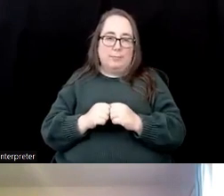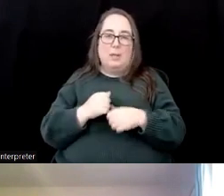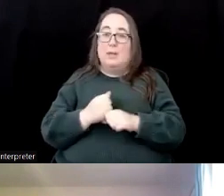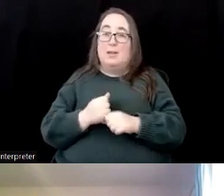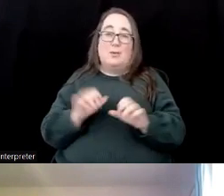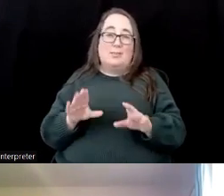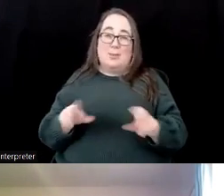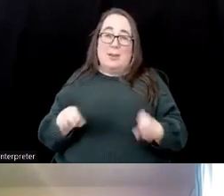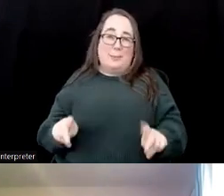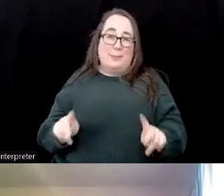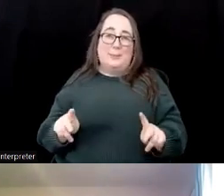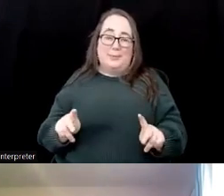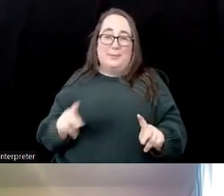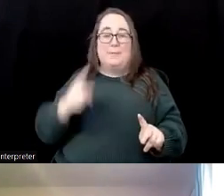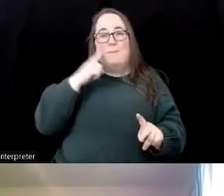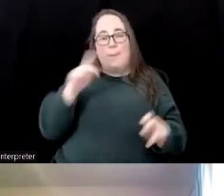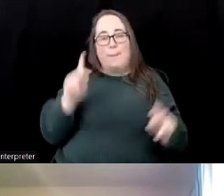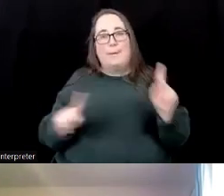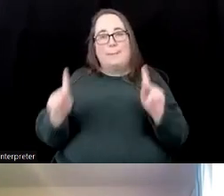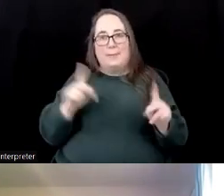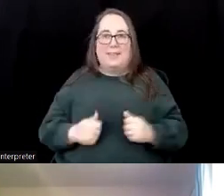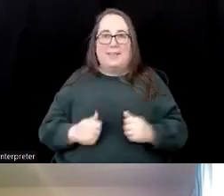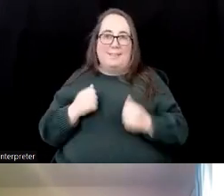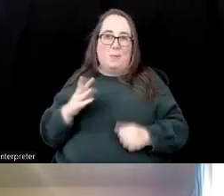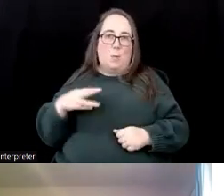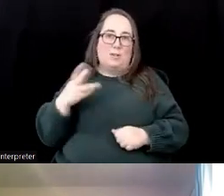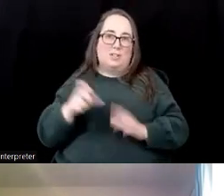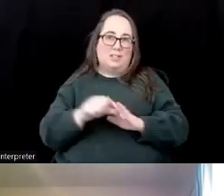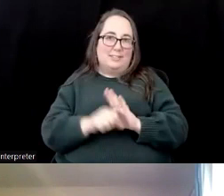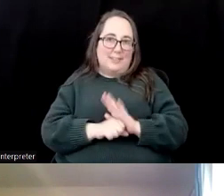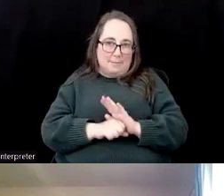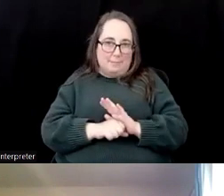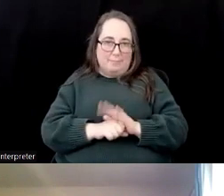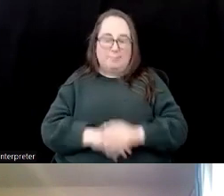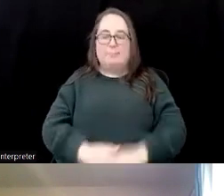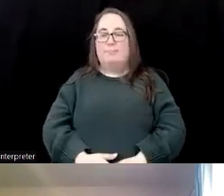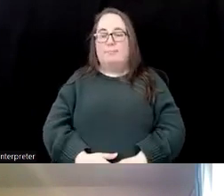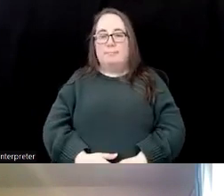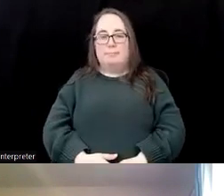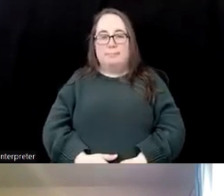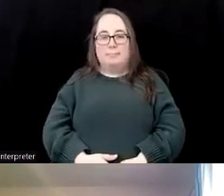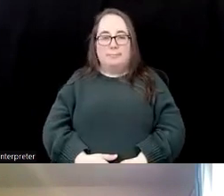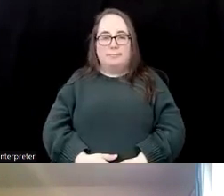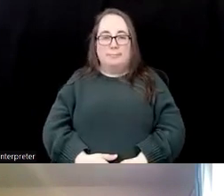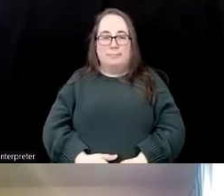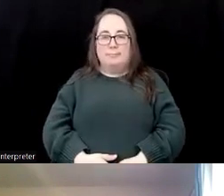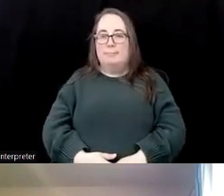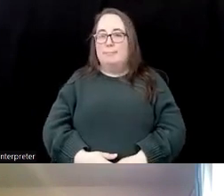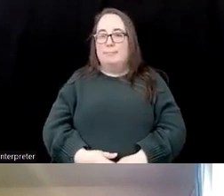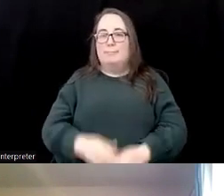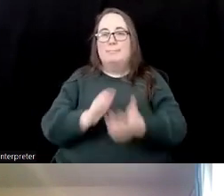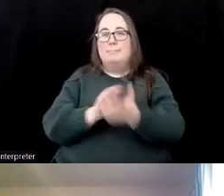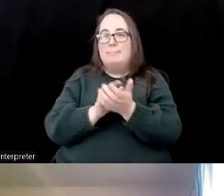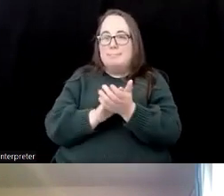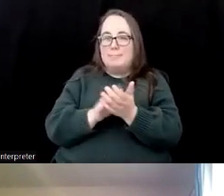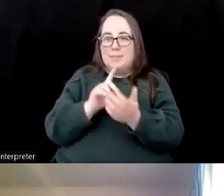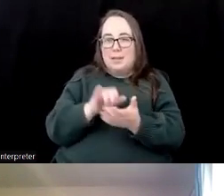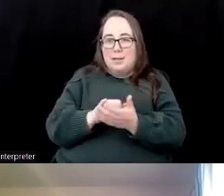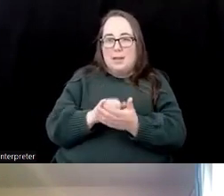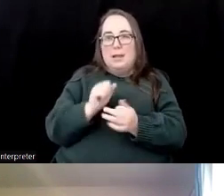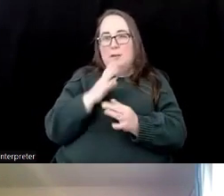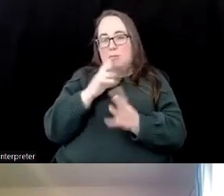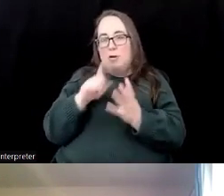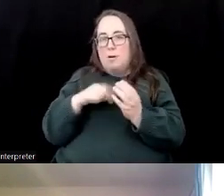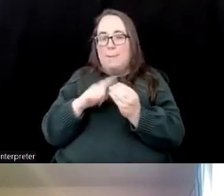great opportunity for people that live in Washington State. And so we commend you all on that. Can you talk too about